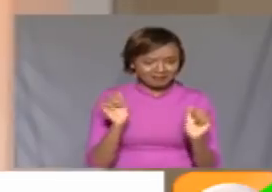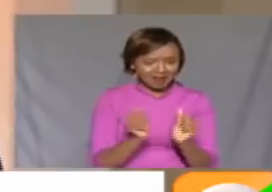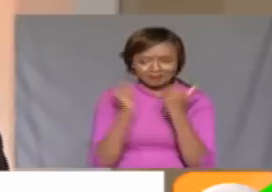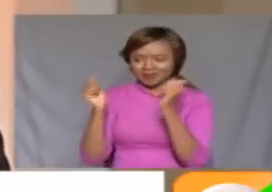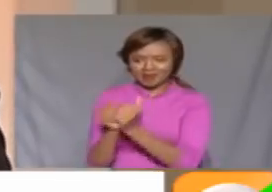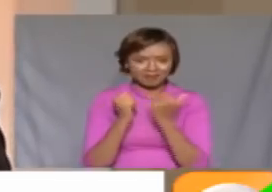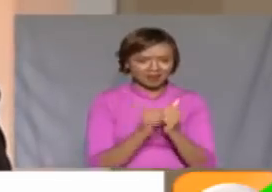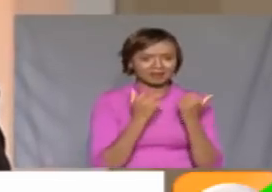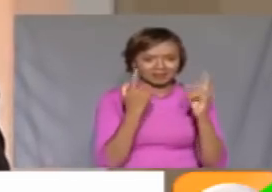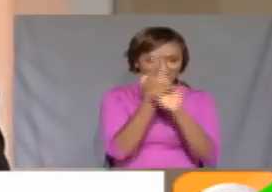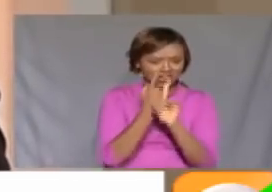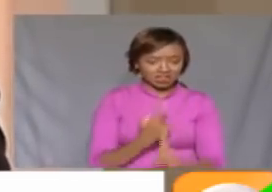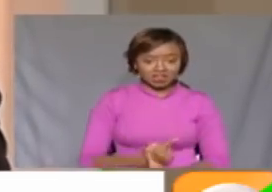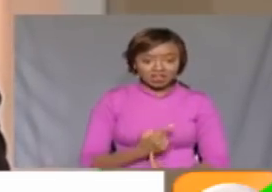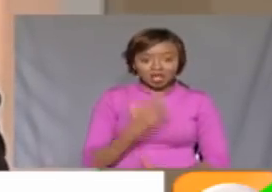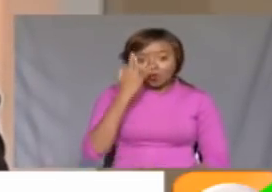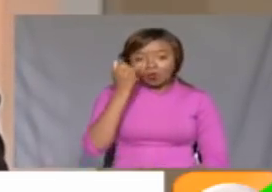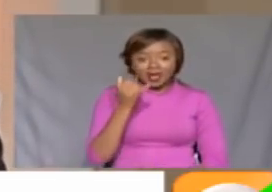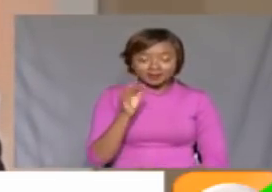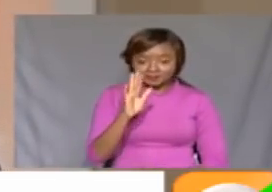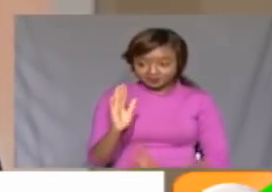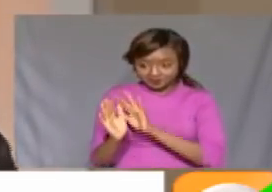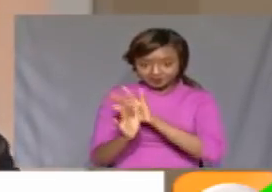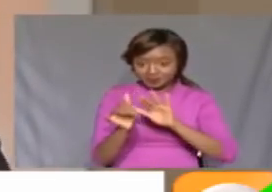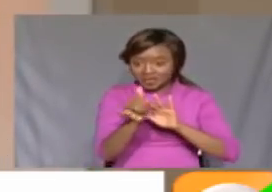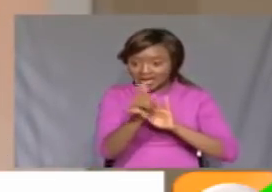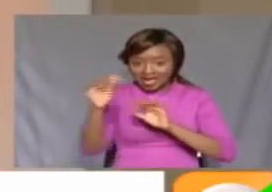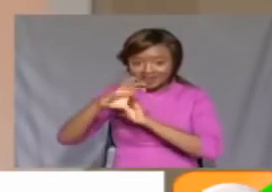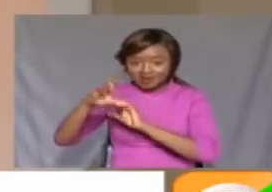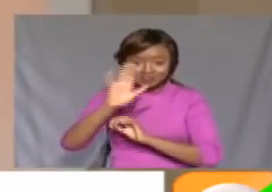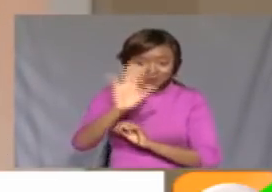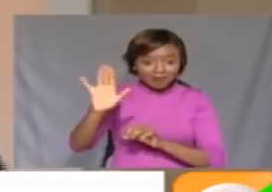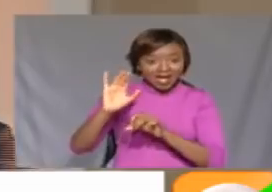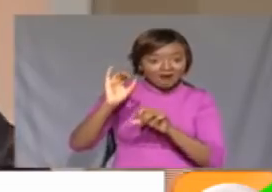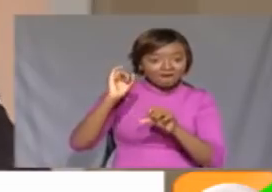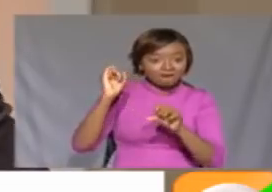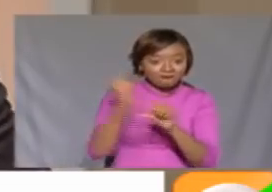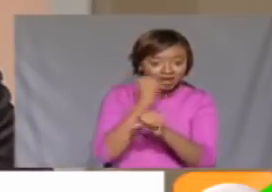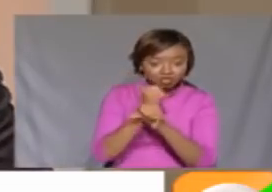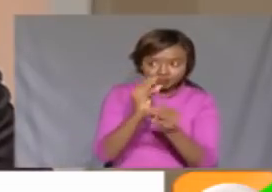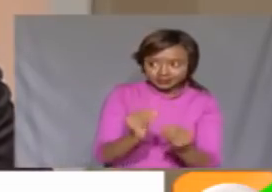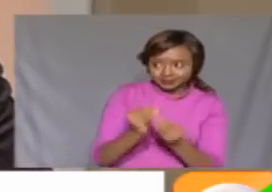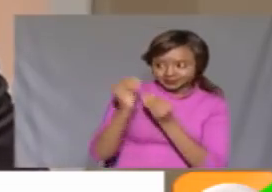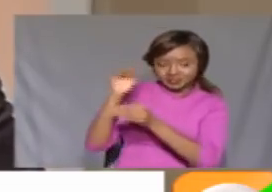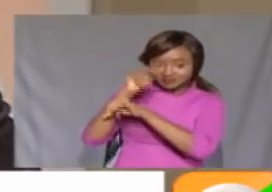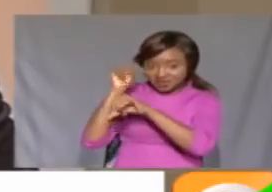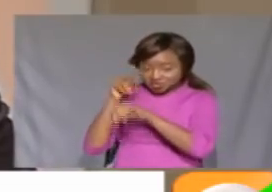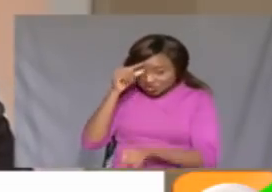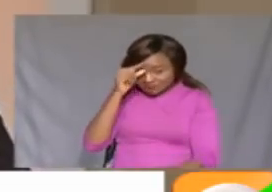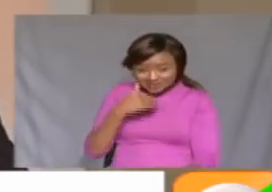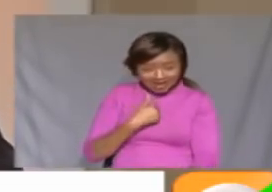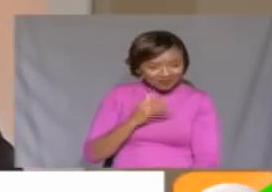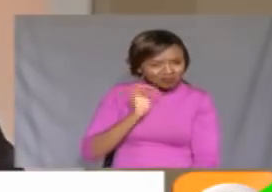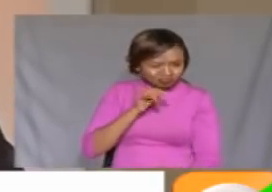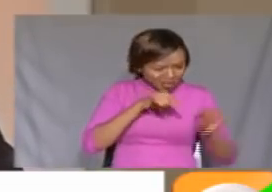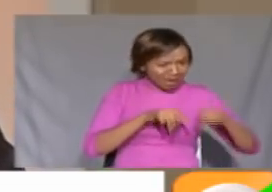Because there's no other county that has transferred functions to the national government. The